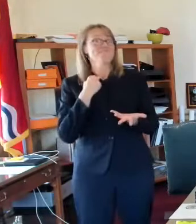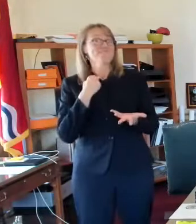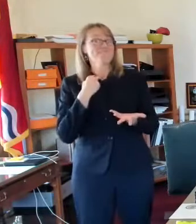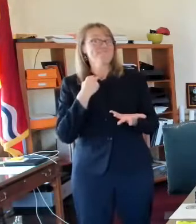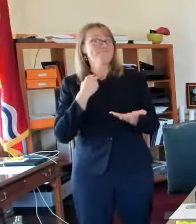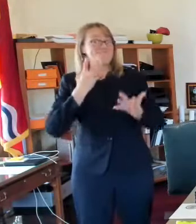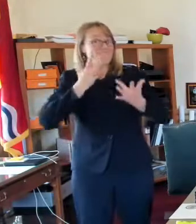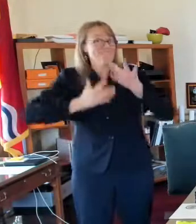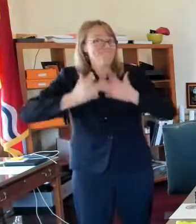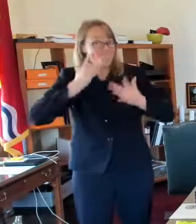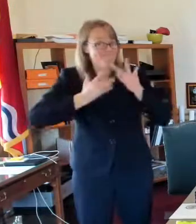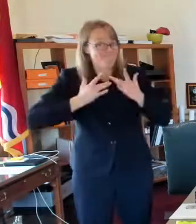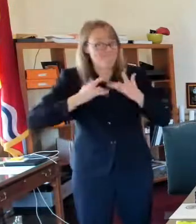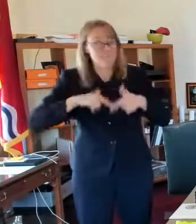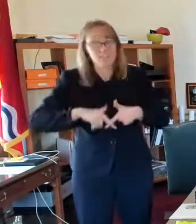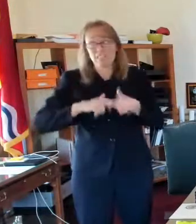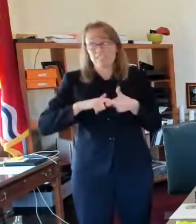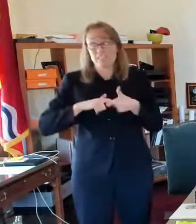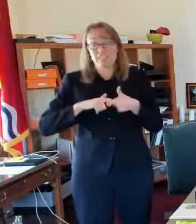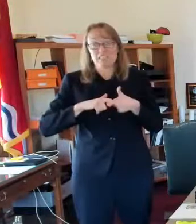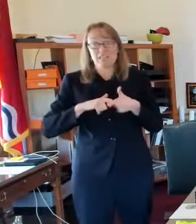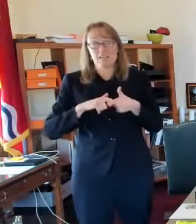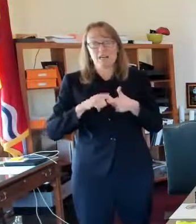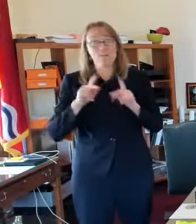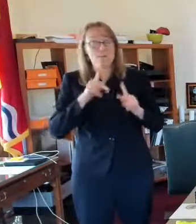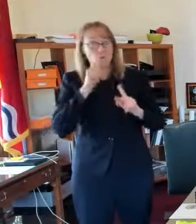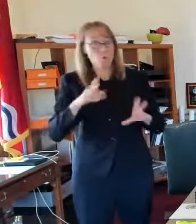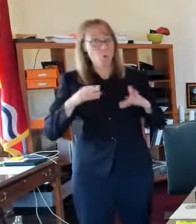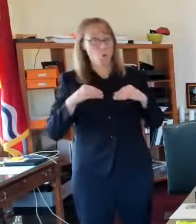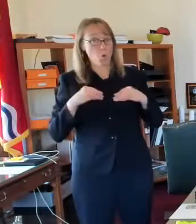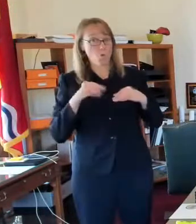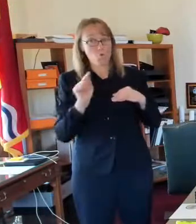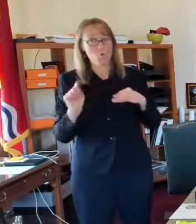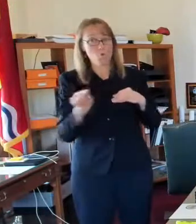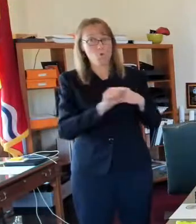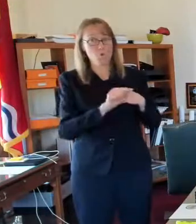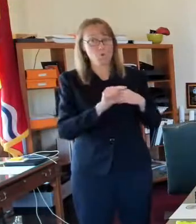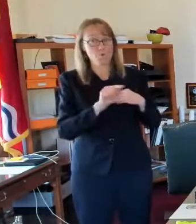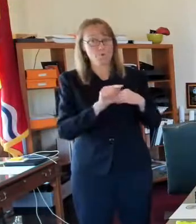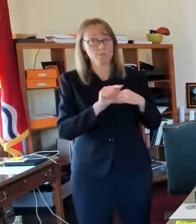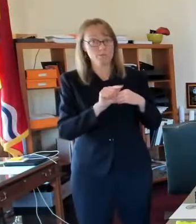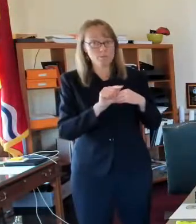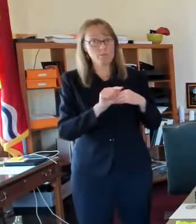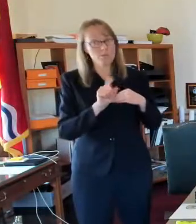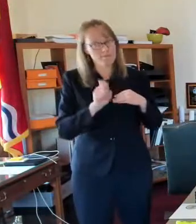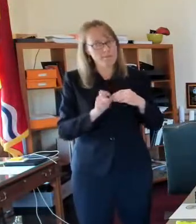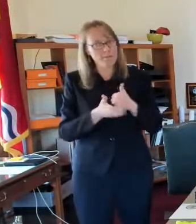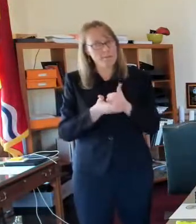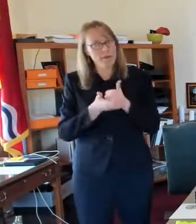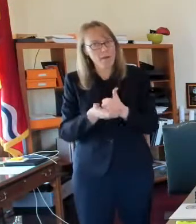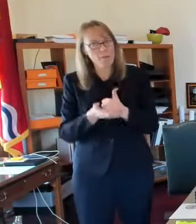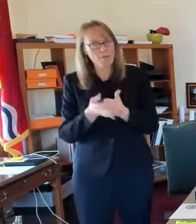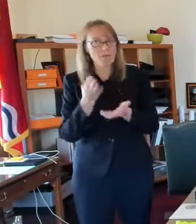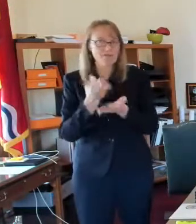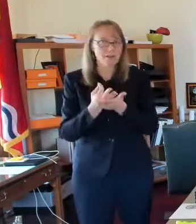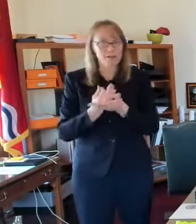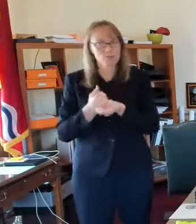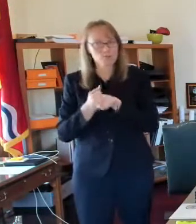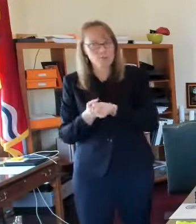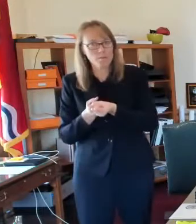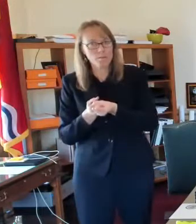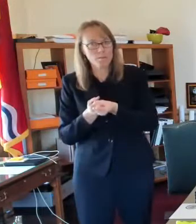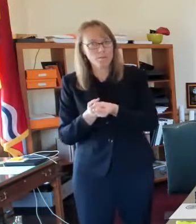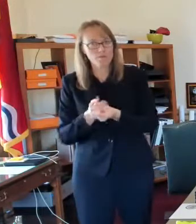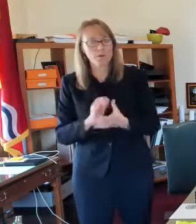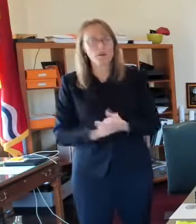the folks in that business need direct help as well. I'm sure many others do too, but those are some of the things that we've been talking about. When